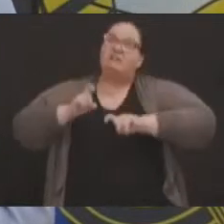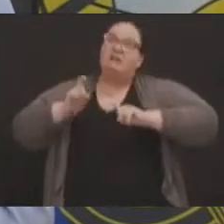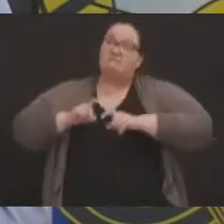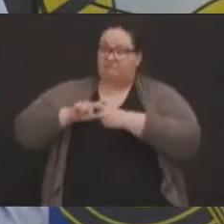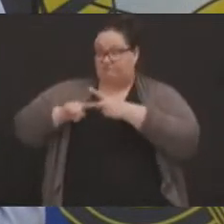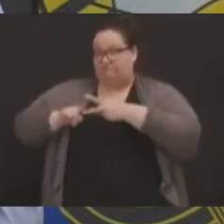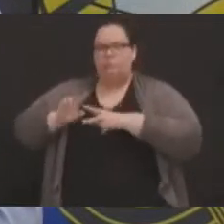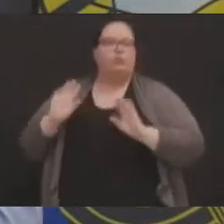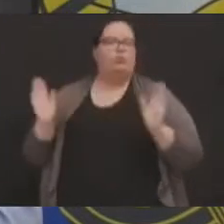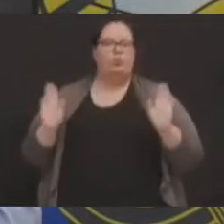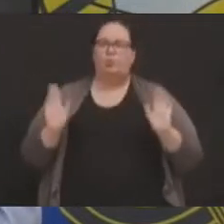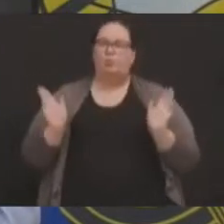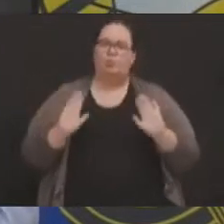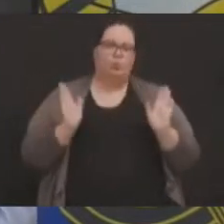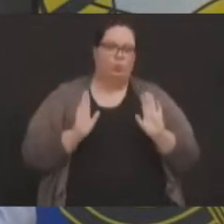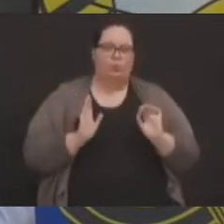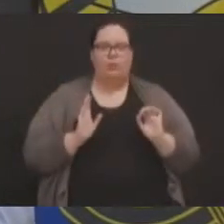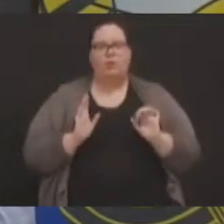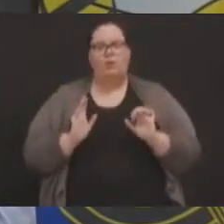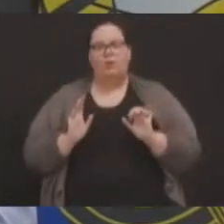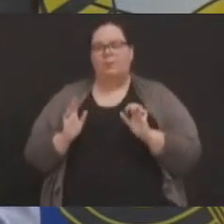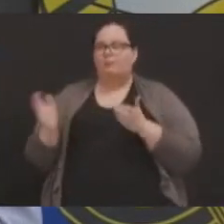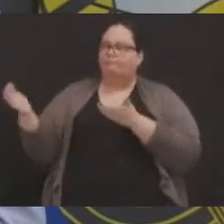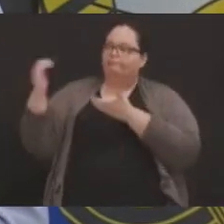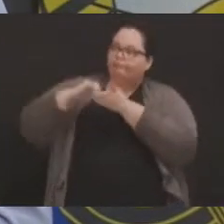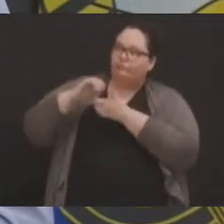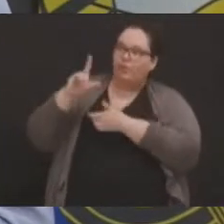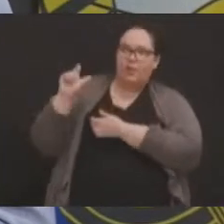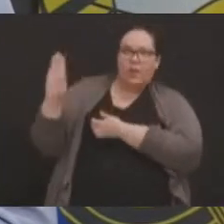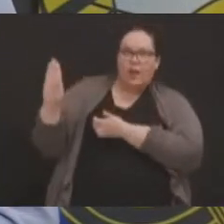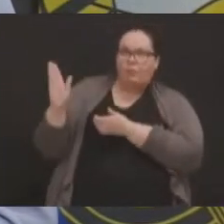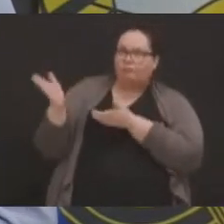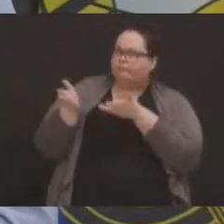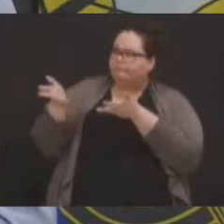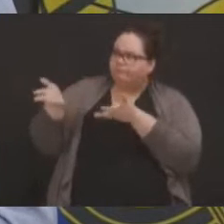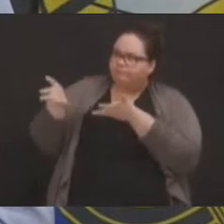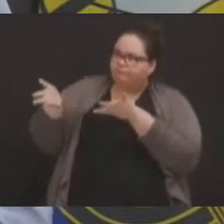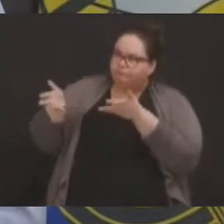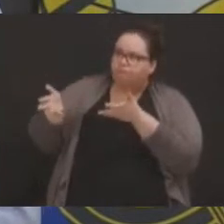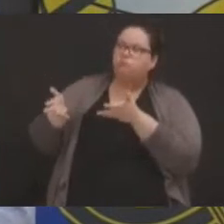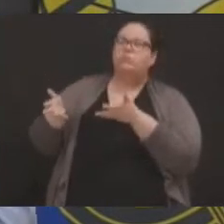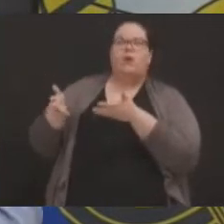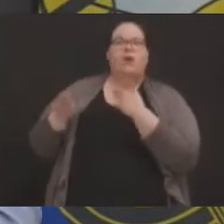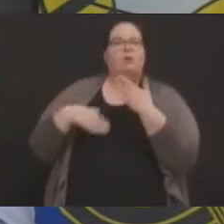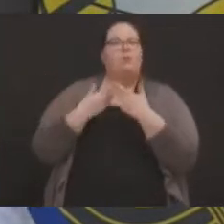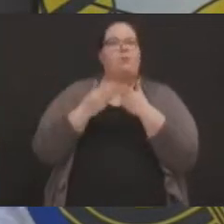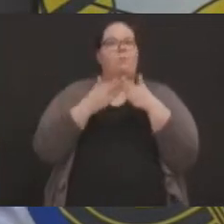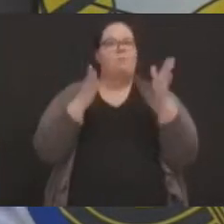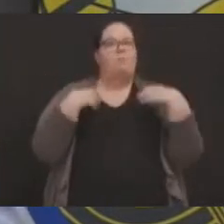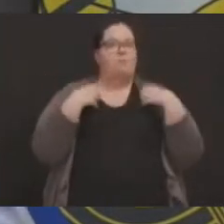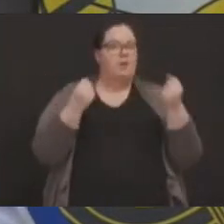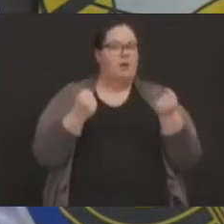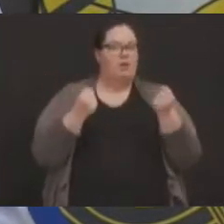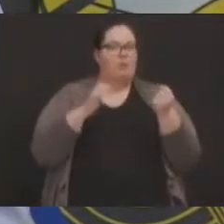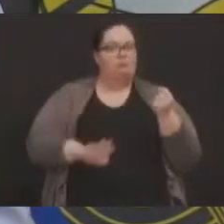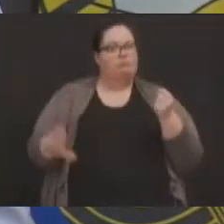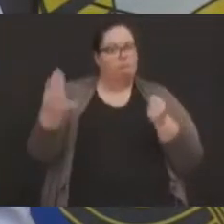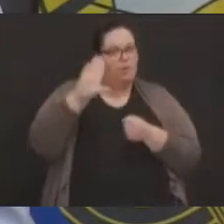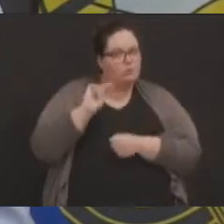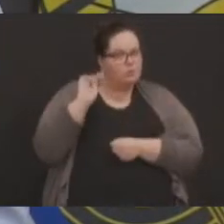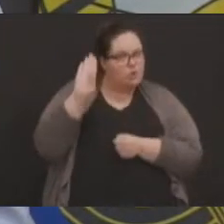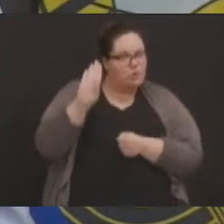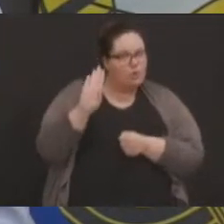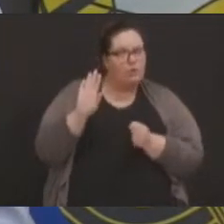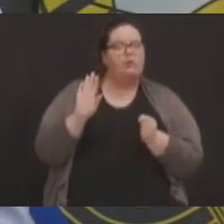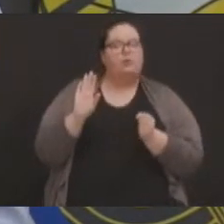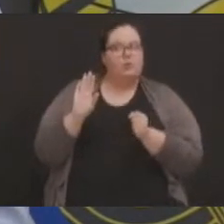province to continue to make sure that we have the best testing program that we can. Today, there are 27